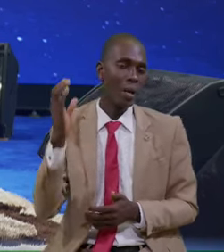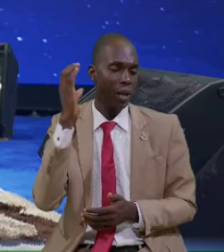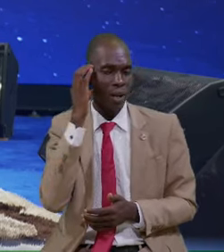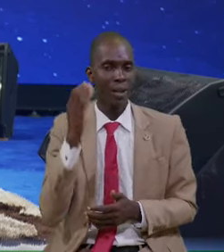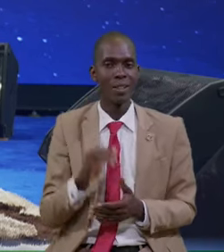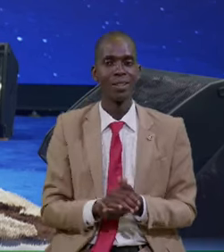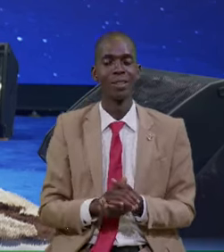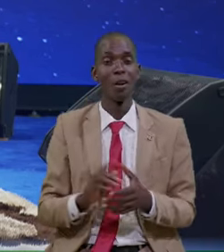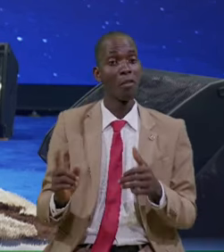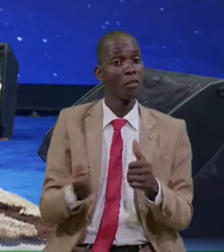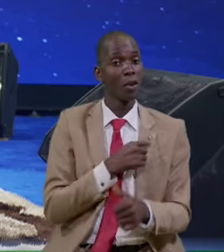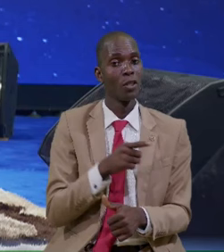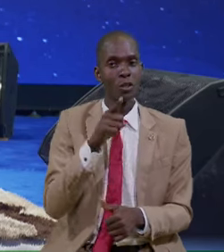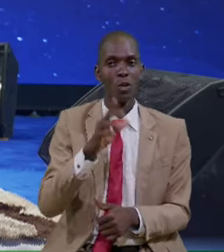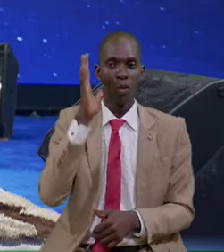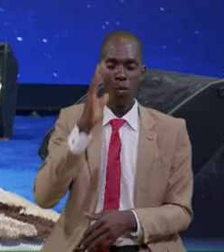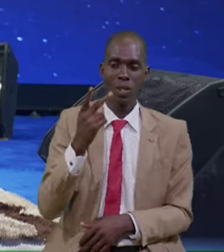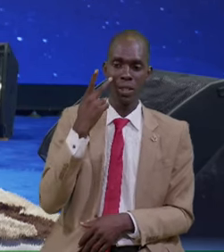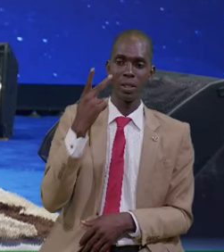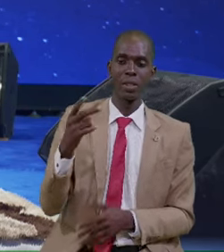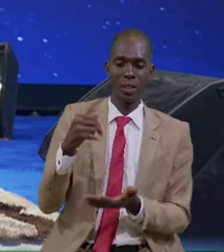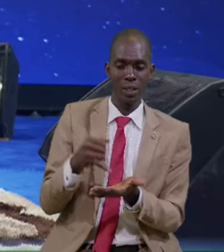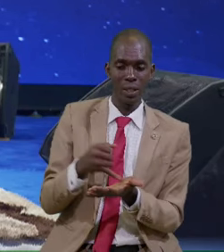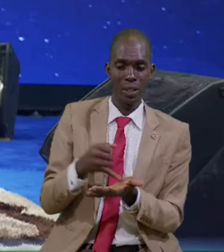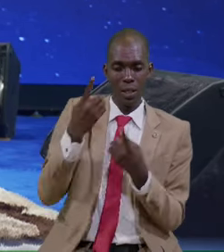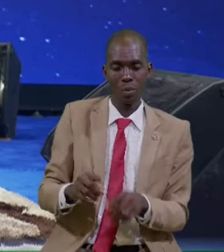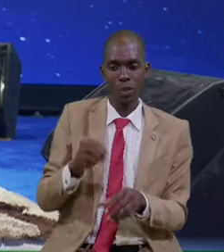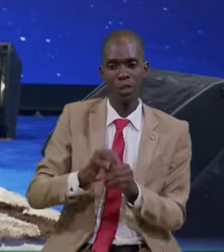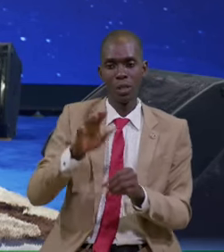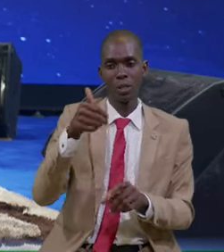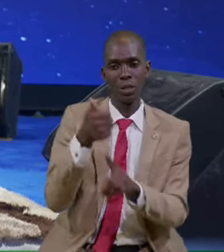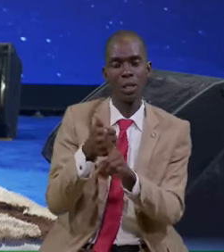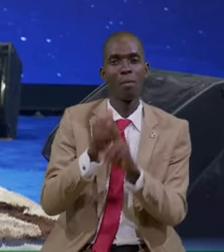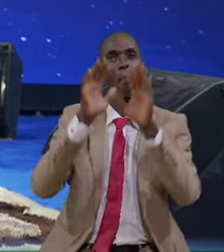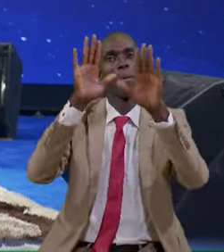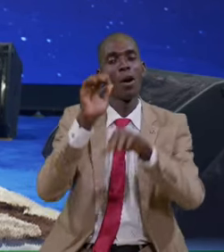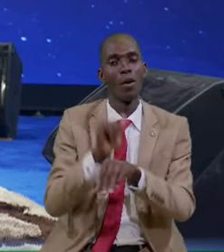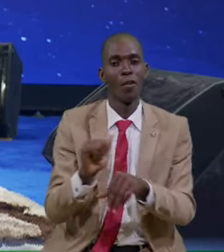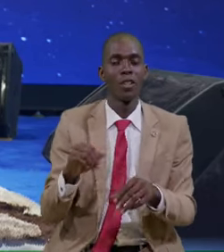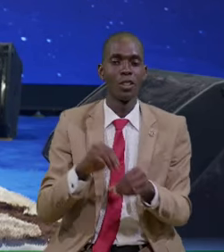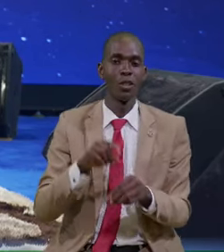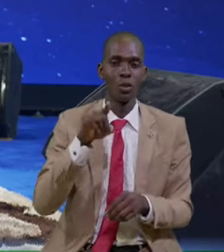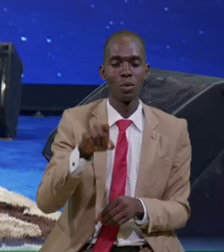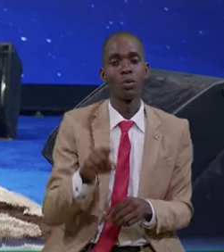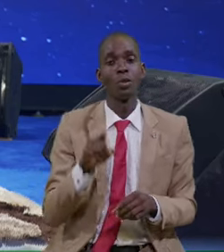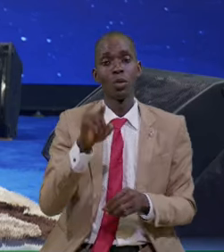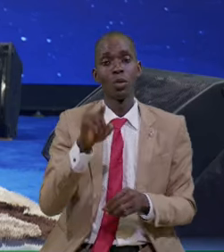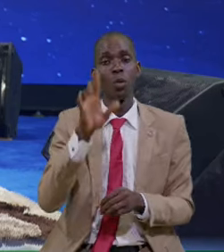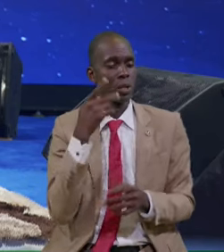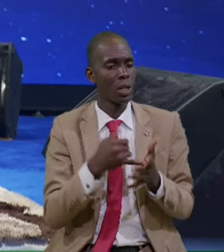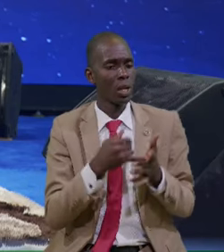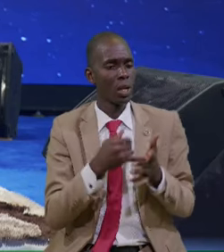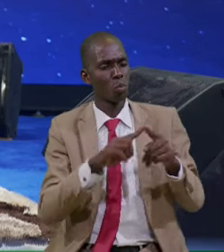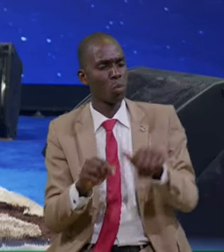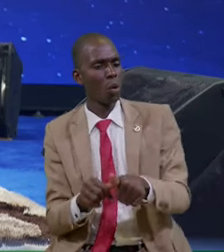of all, you will see it in yourself, miracle. You will see it in other people around